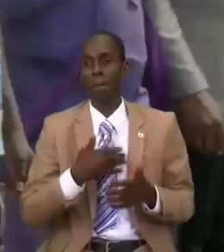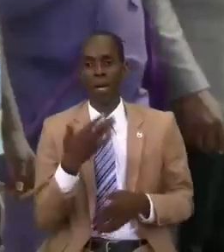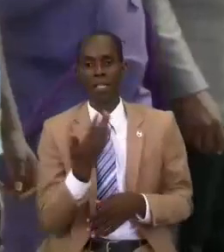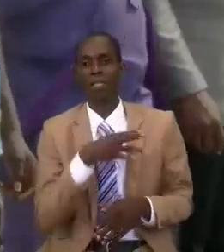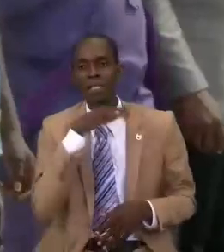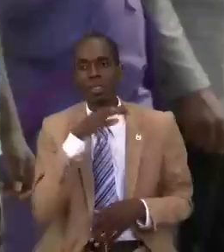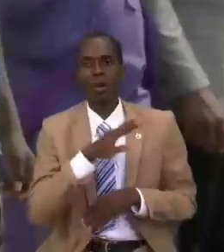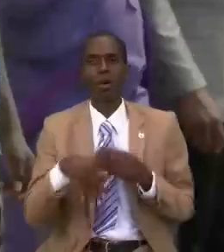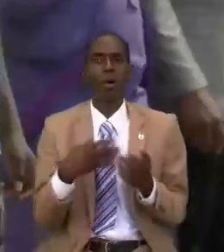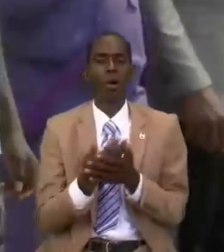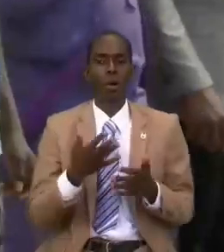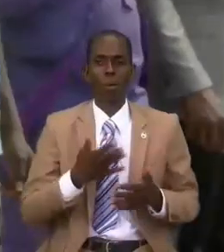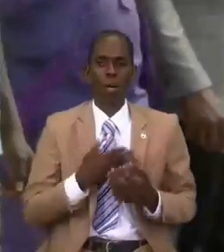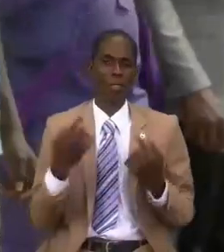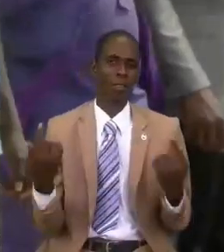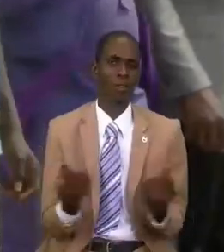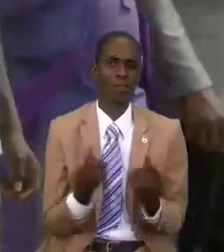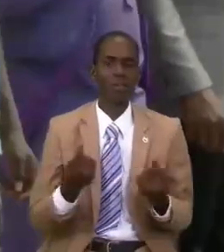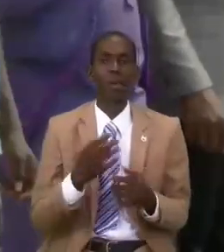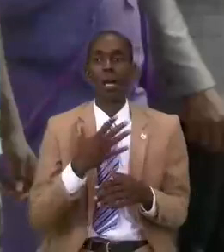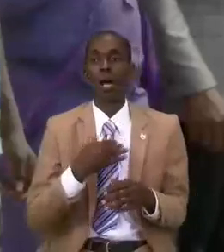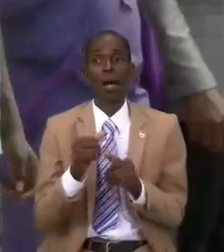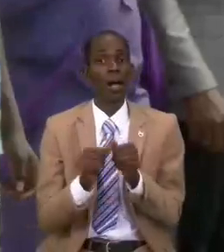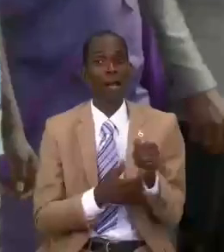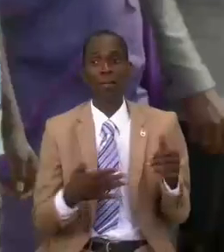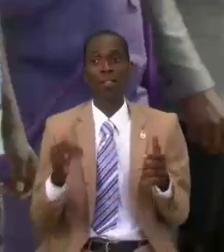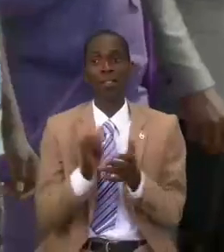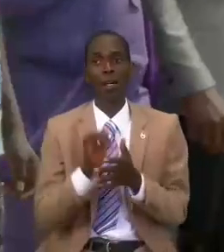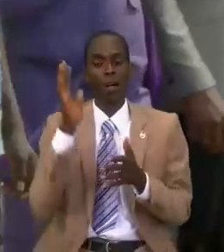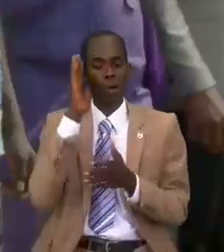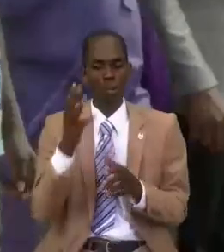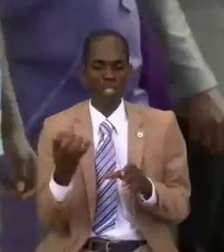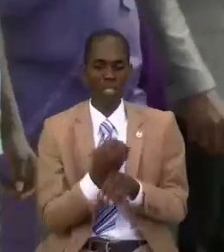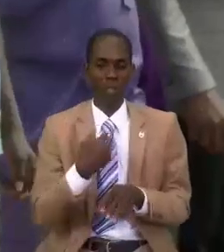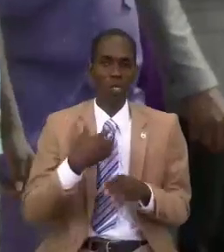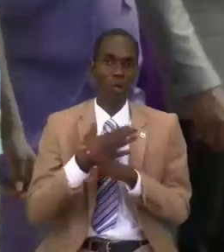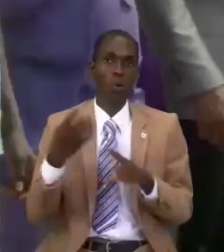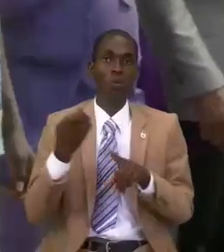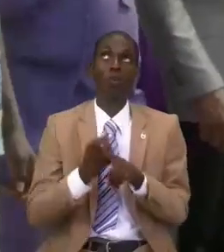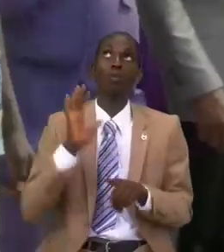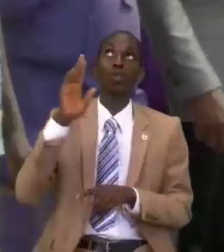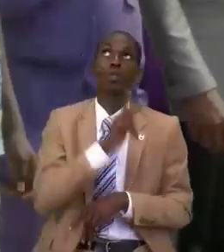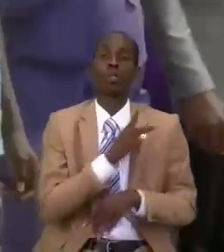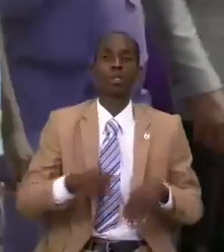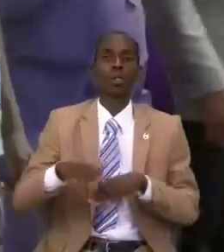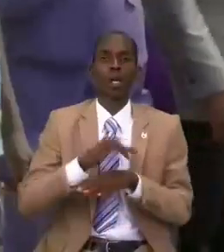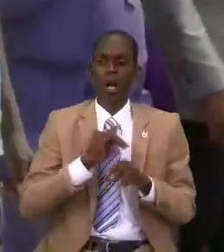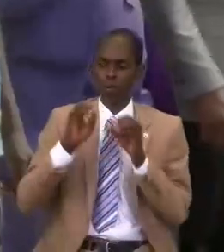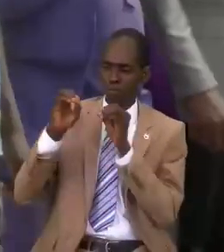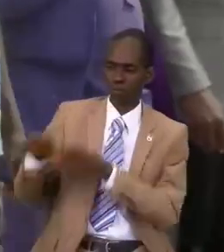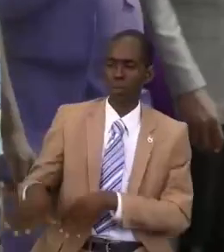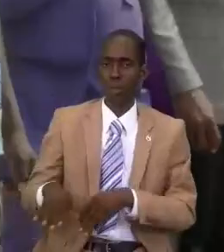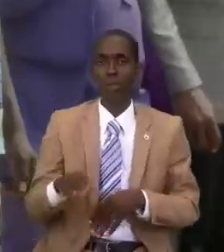everything that will pull me away from the kingdom. I drop them. You know what they are, private or public, common or